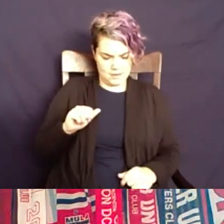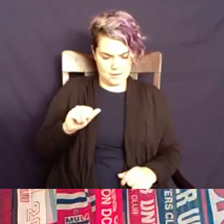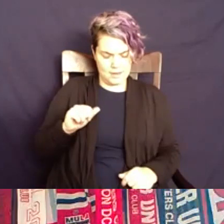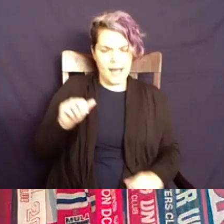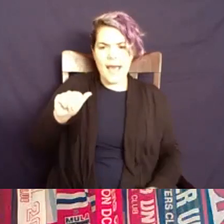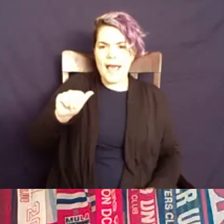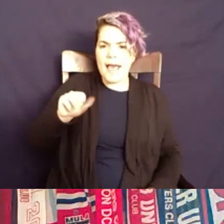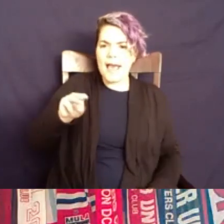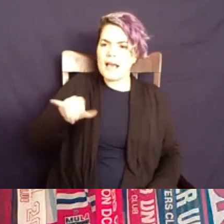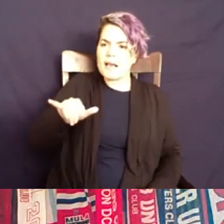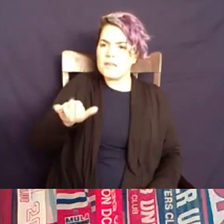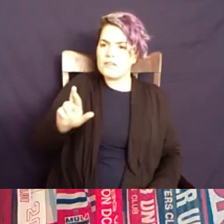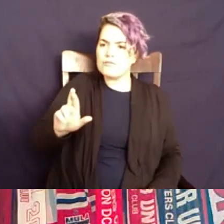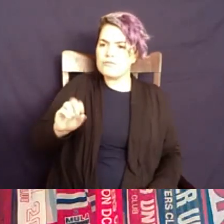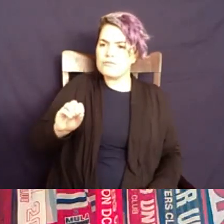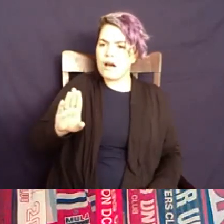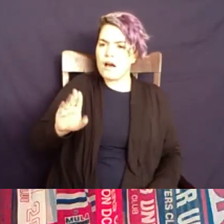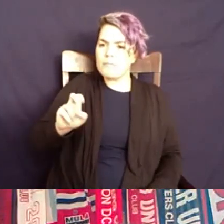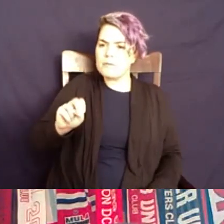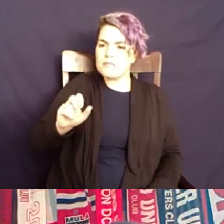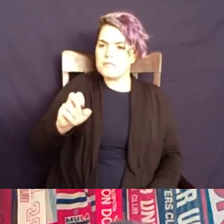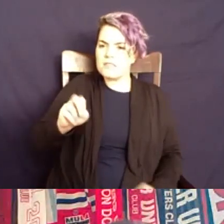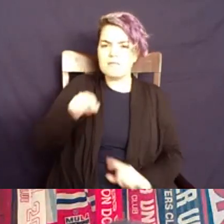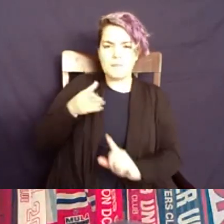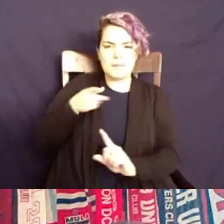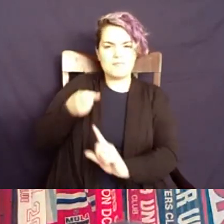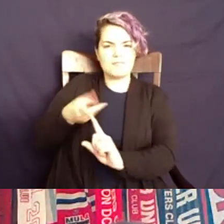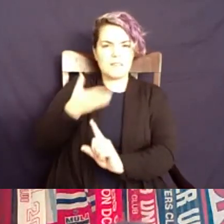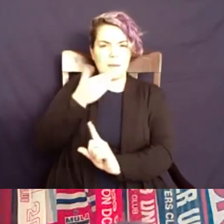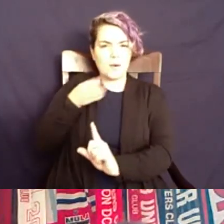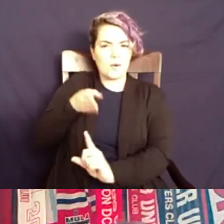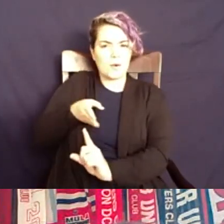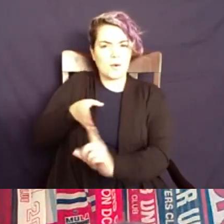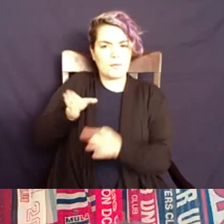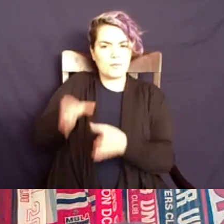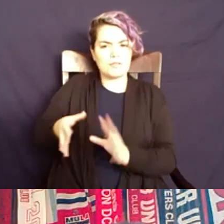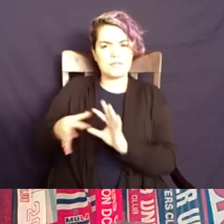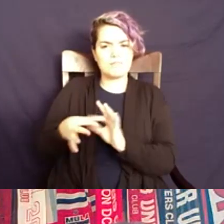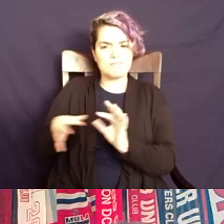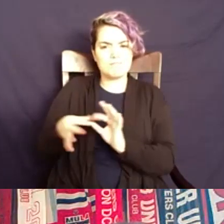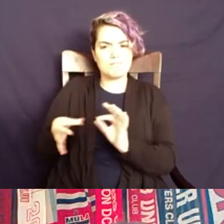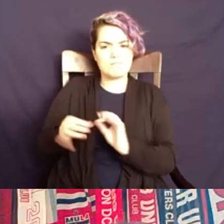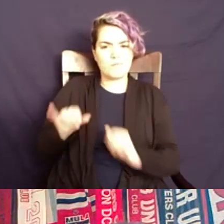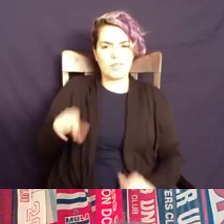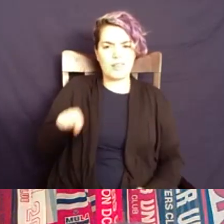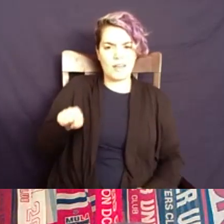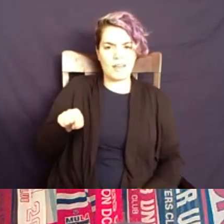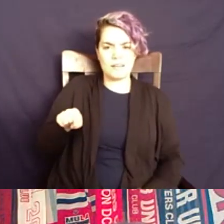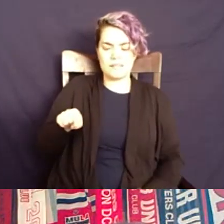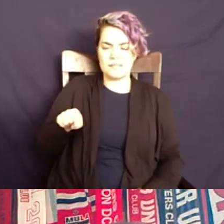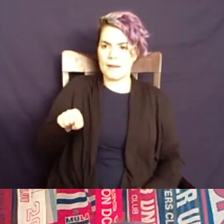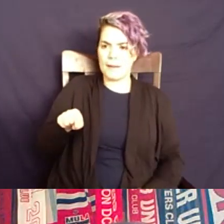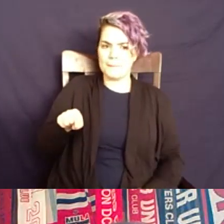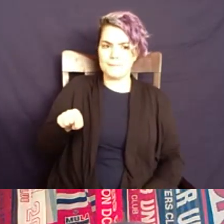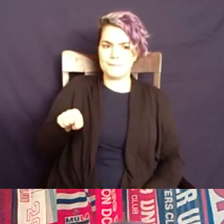on this webinar. And so Amy, I think, might be able to speak or put in the chat something about what